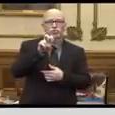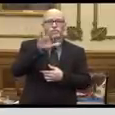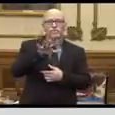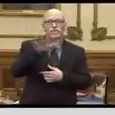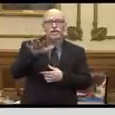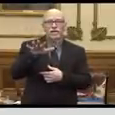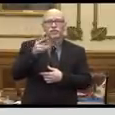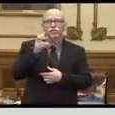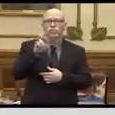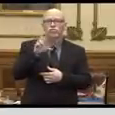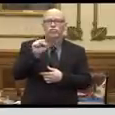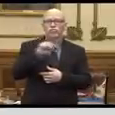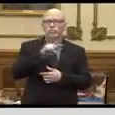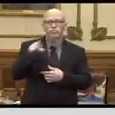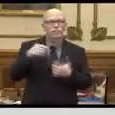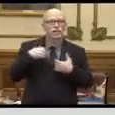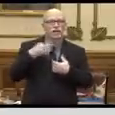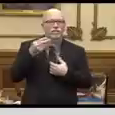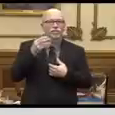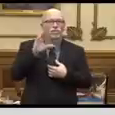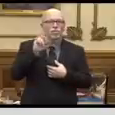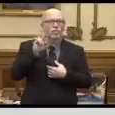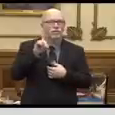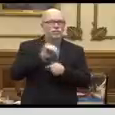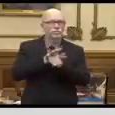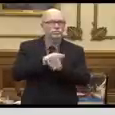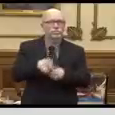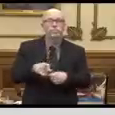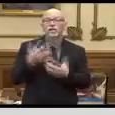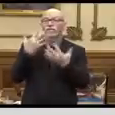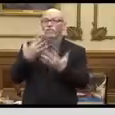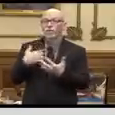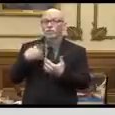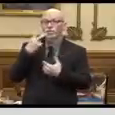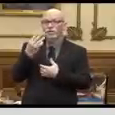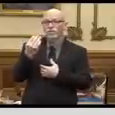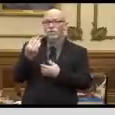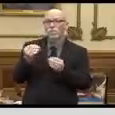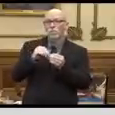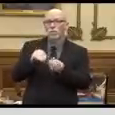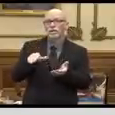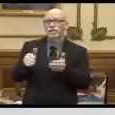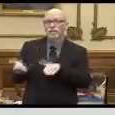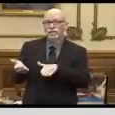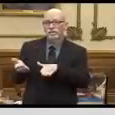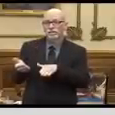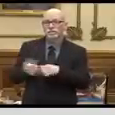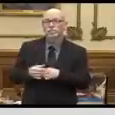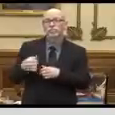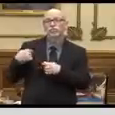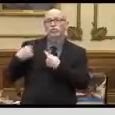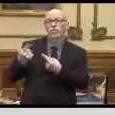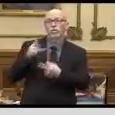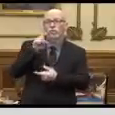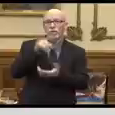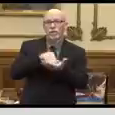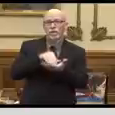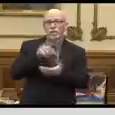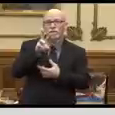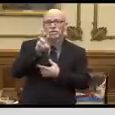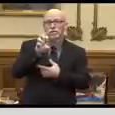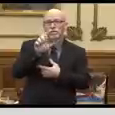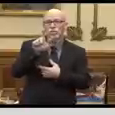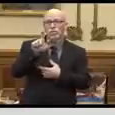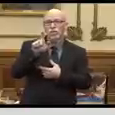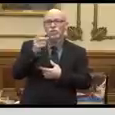28,255 Hoosiers known to have COVID. We unfortunately also saw 14 additional deaths. To date,